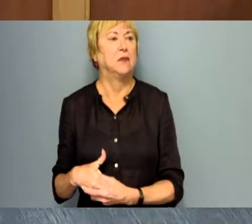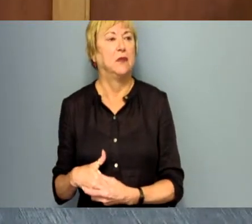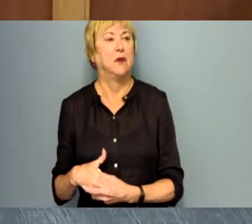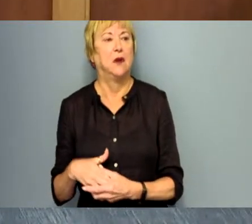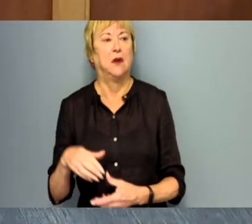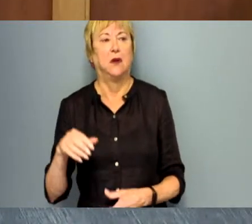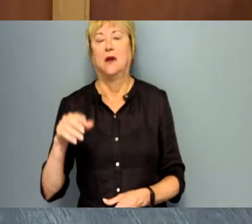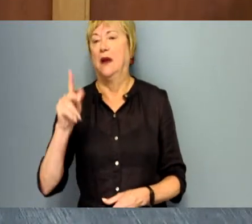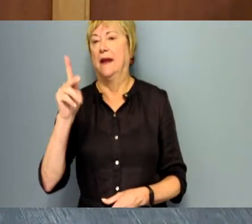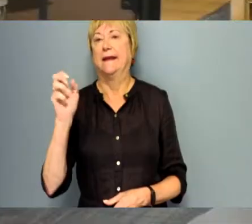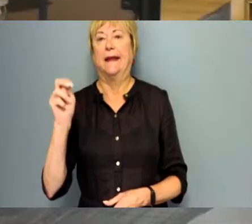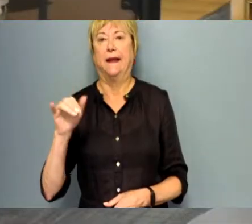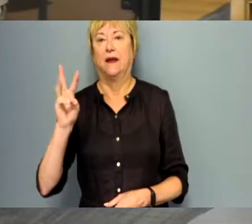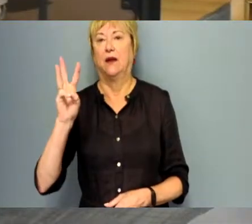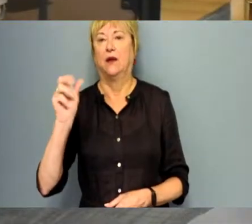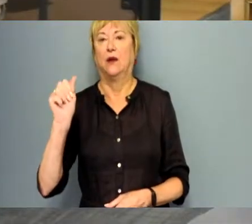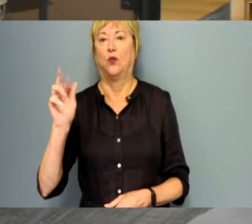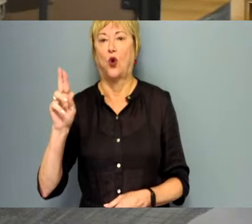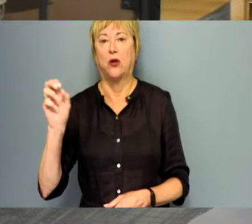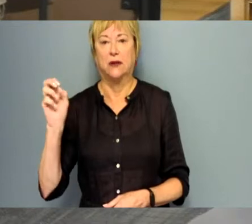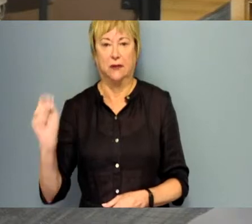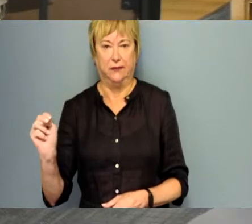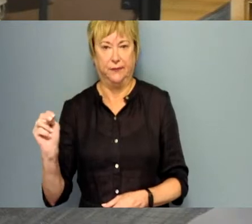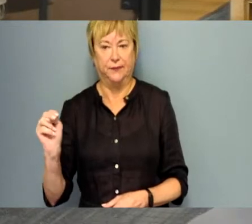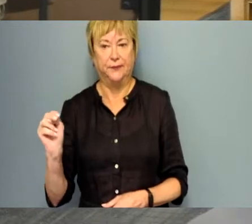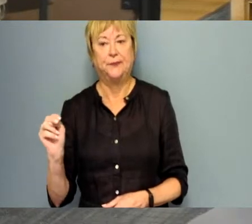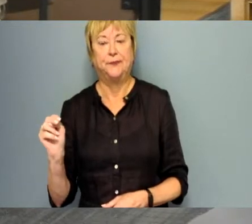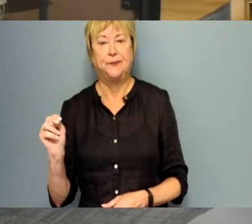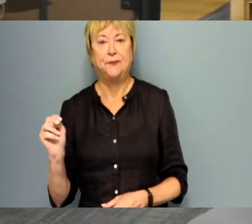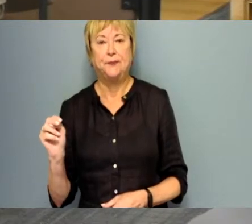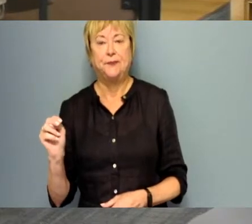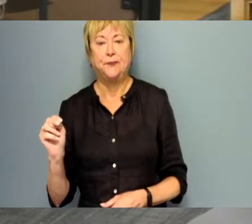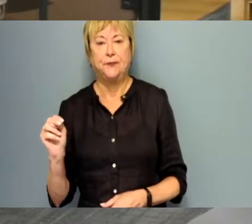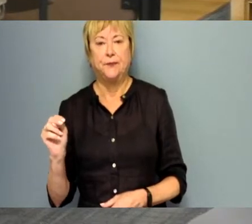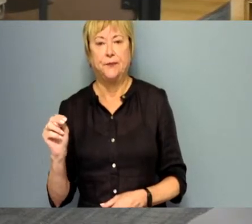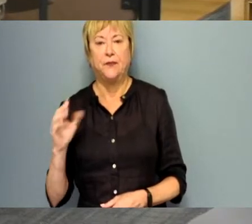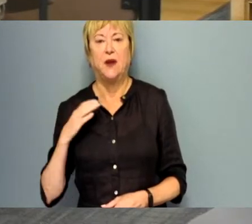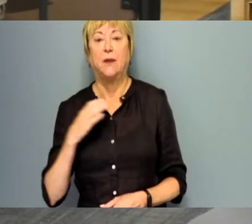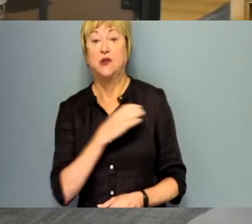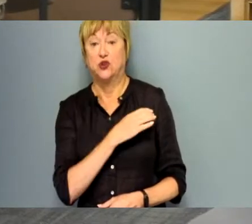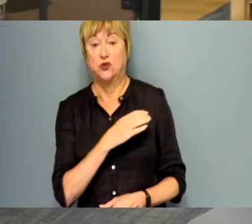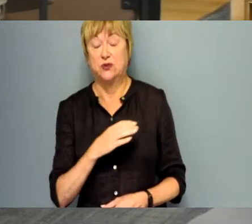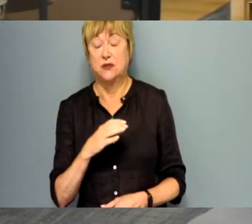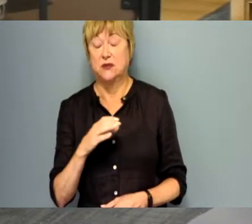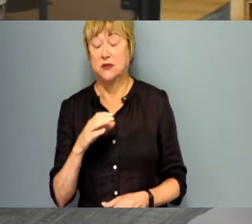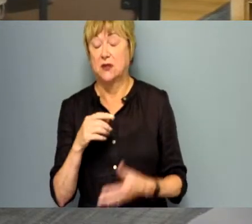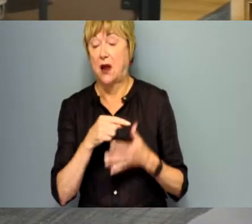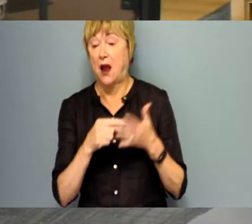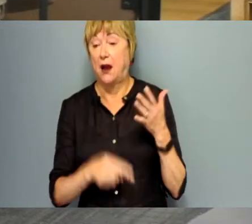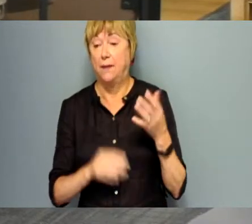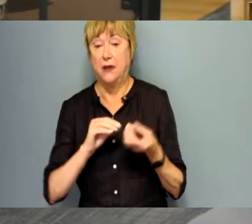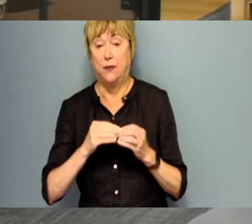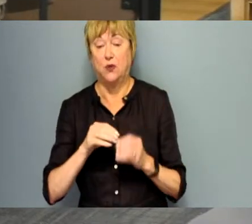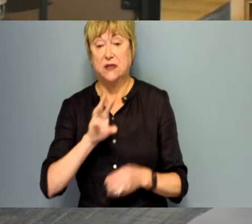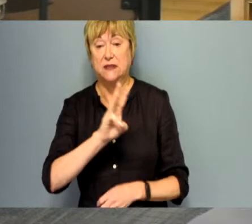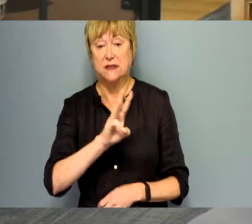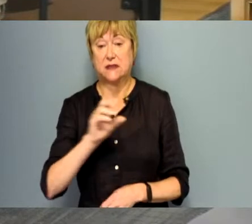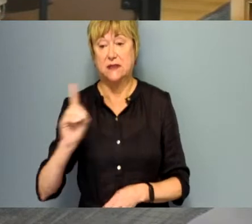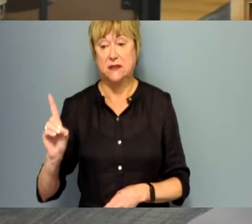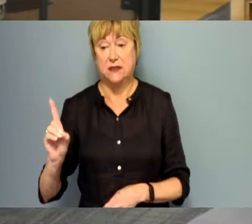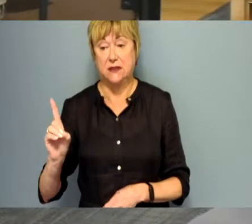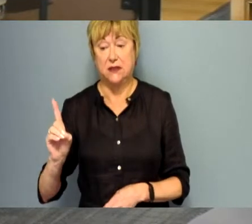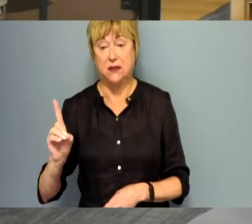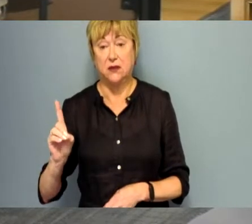Morning, Commissioners. Item 6D,